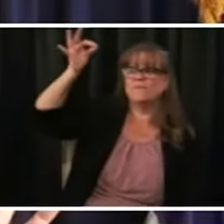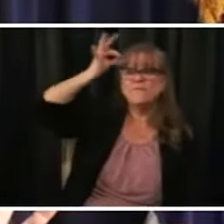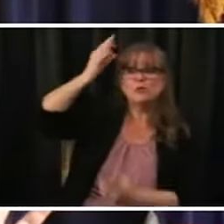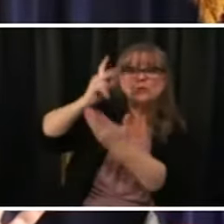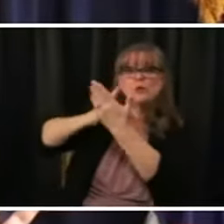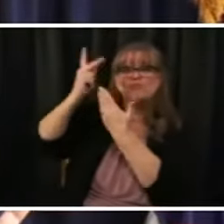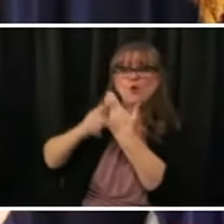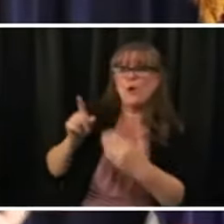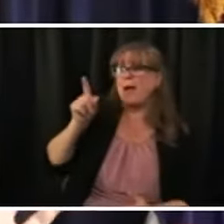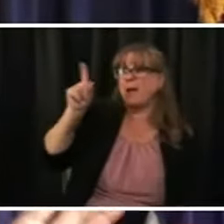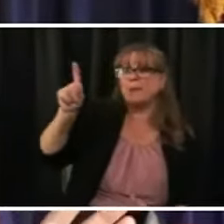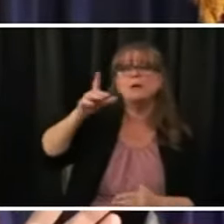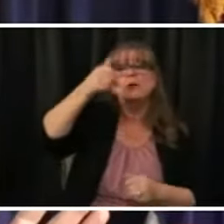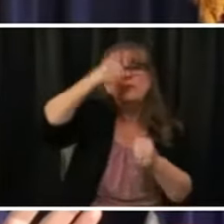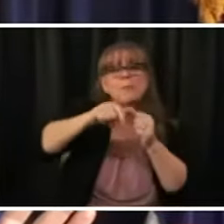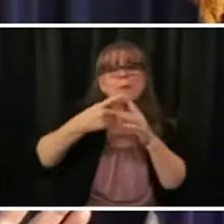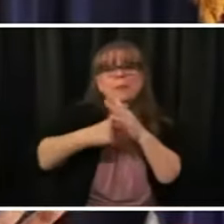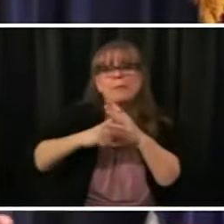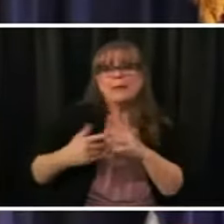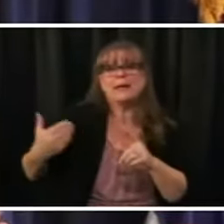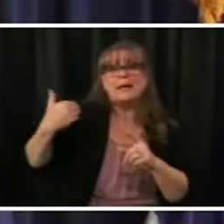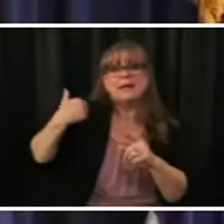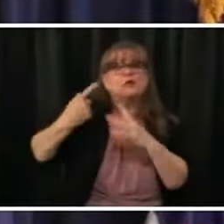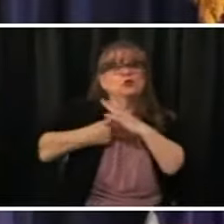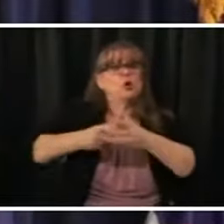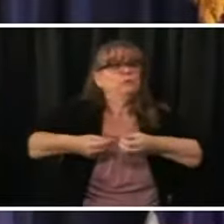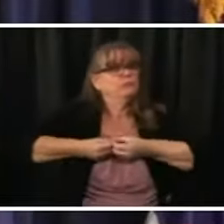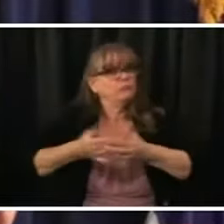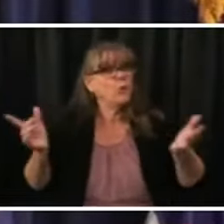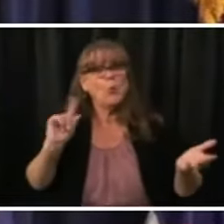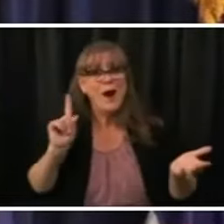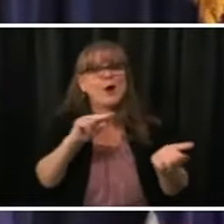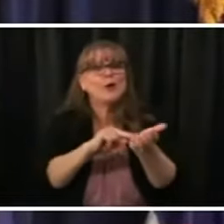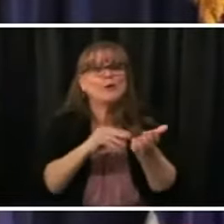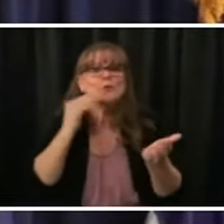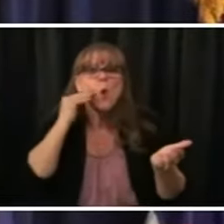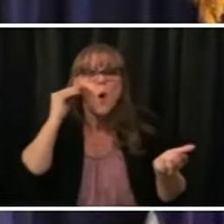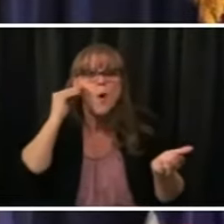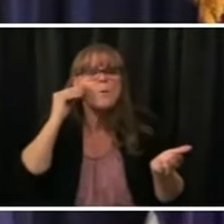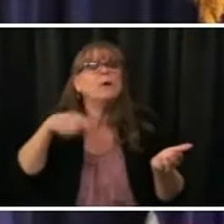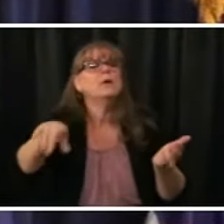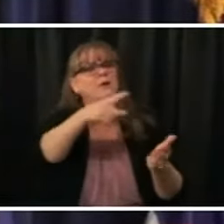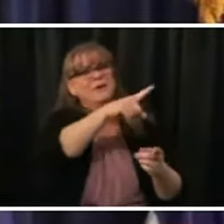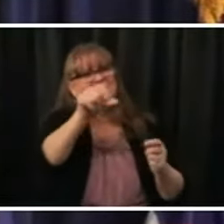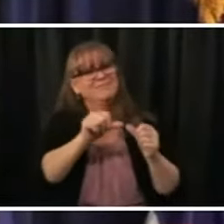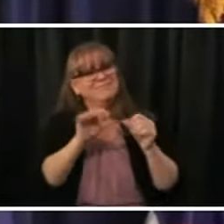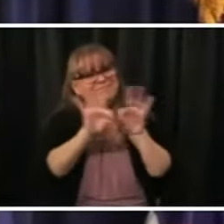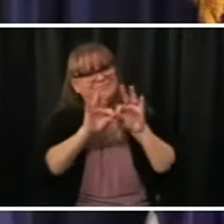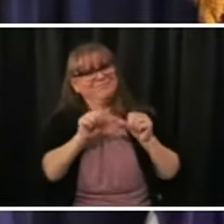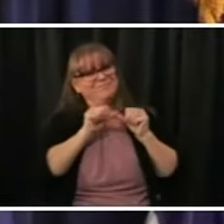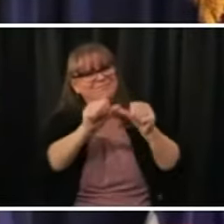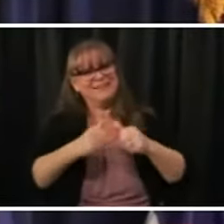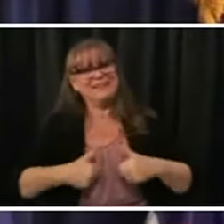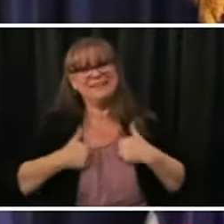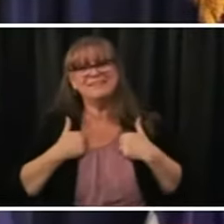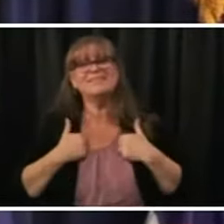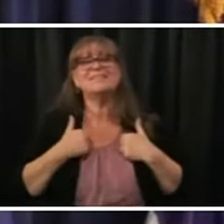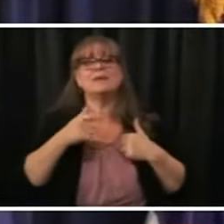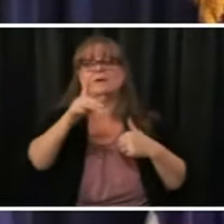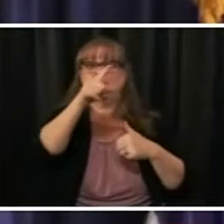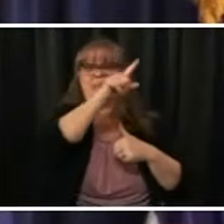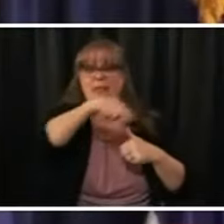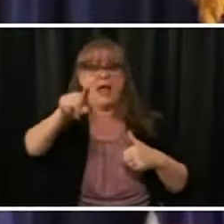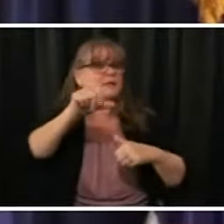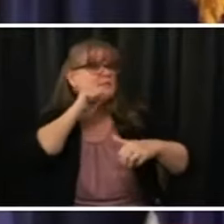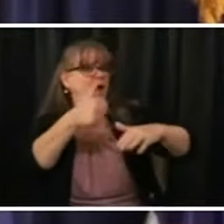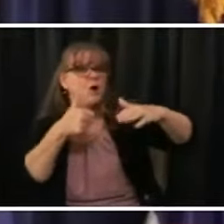and long-term care facility program. They're now on their second doses, but that is not under our purview, so we don't always have the exact counts on